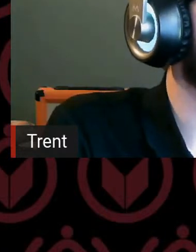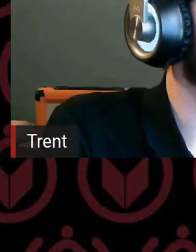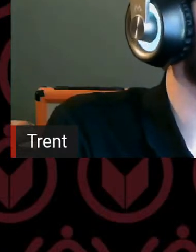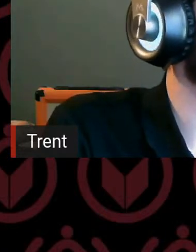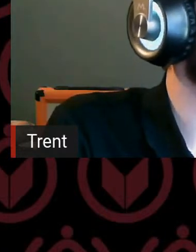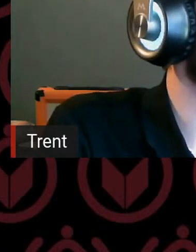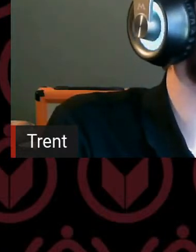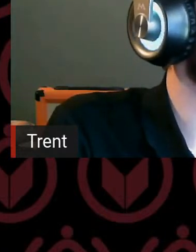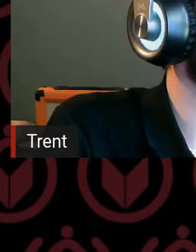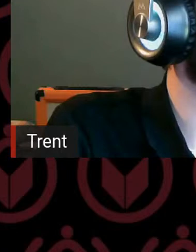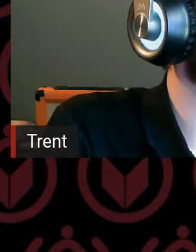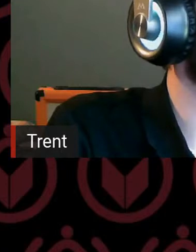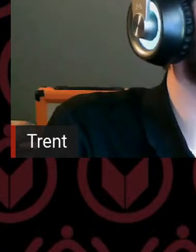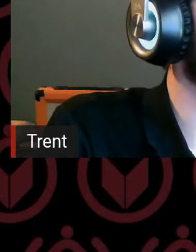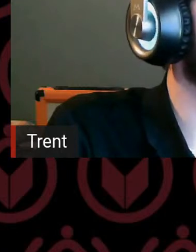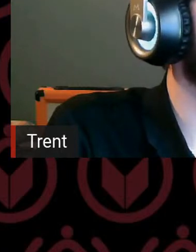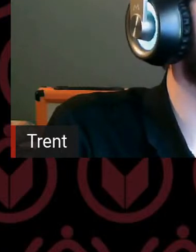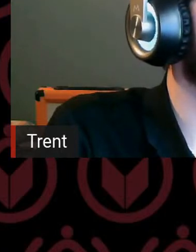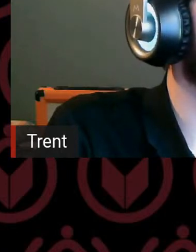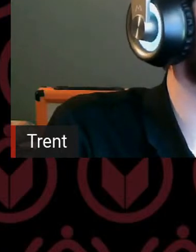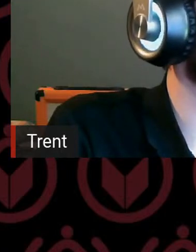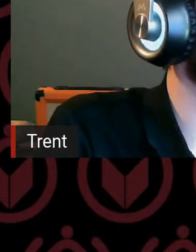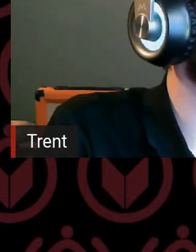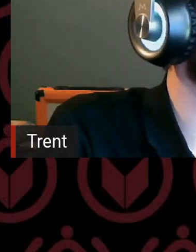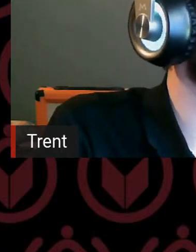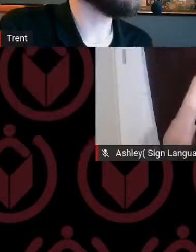Okay, you'll see me for just a second, but